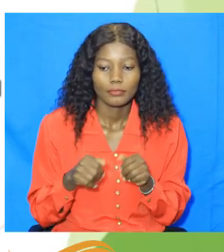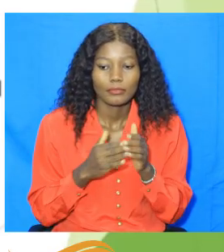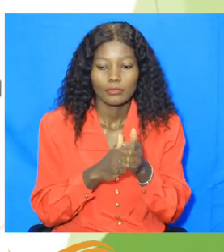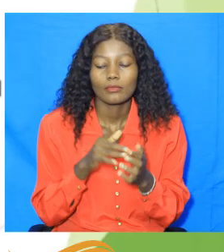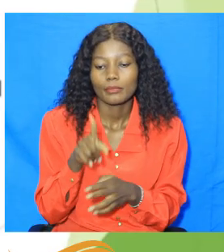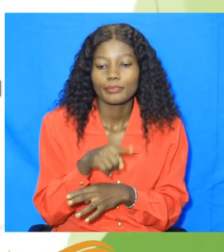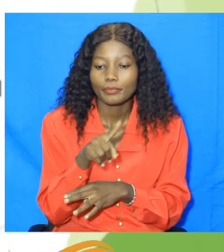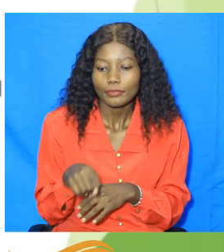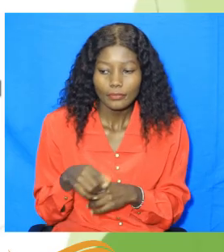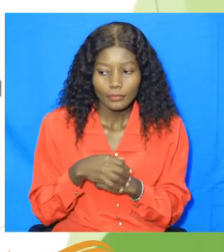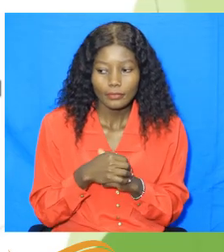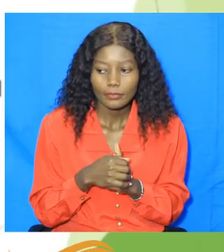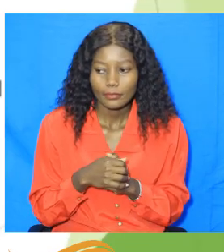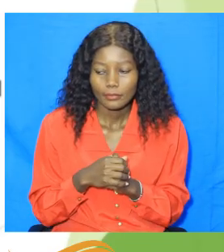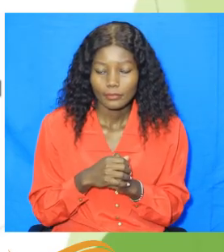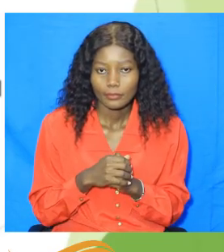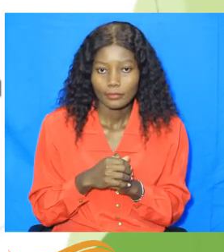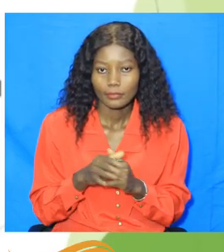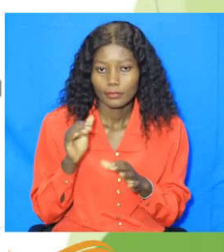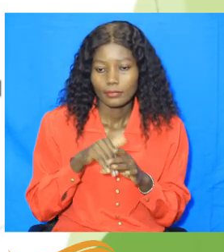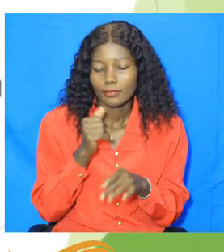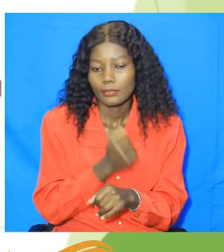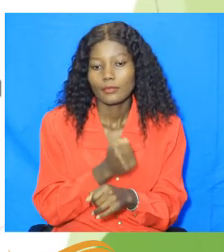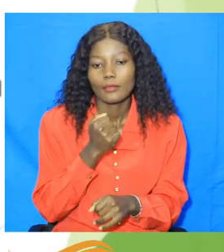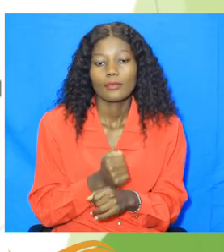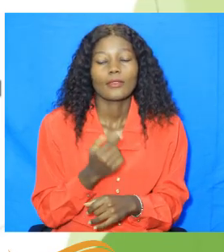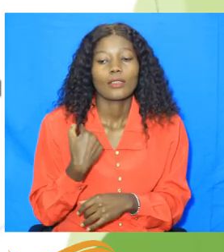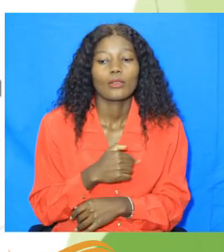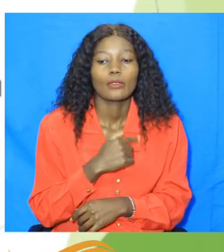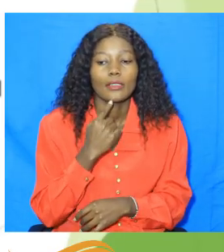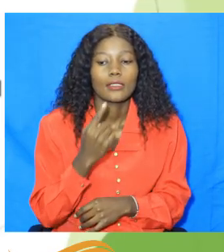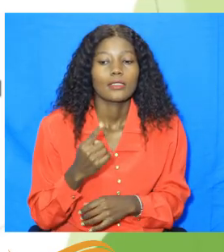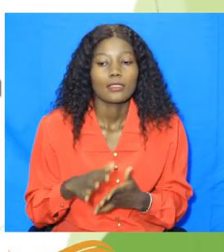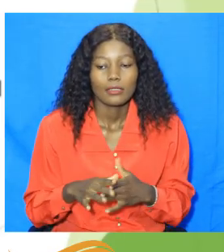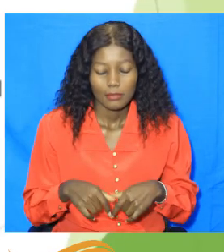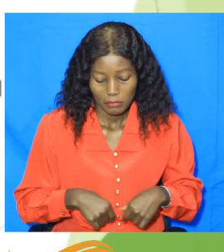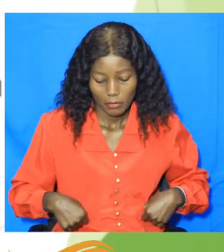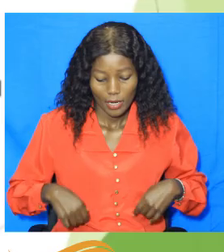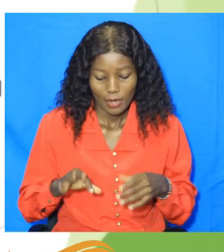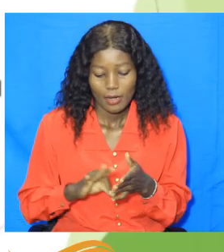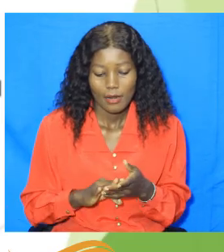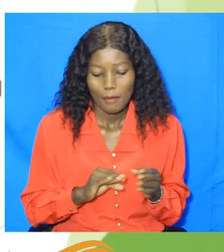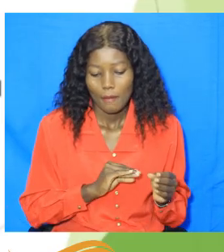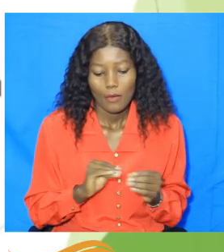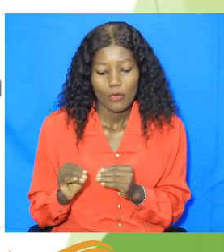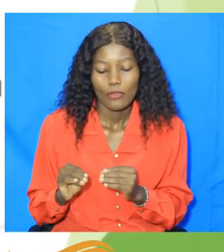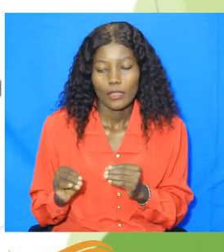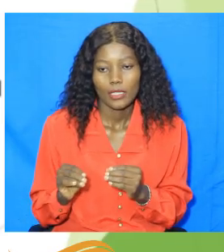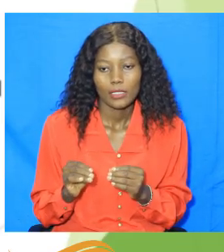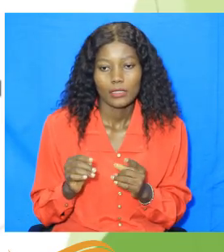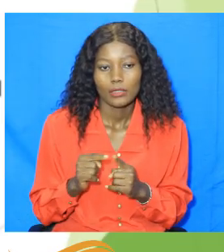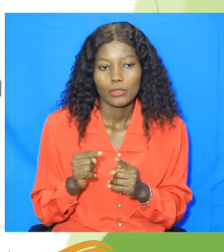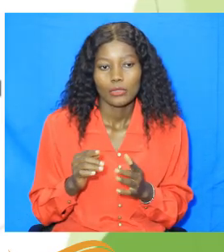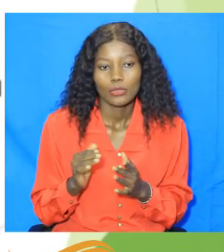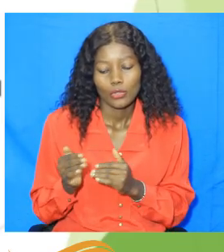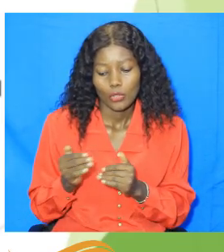disqualification. In the fouls, we said belts coming off to an extent that it's